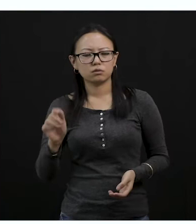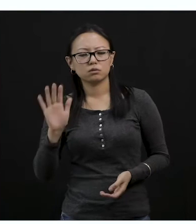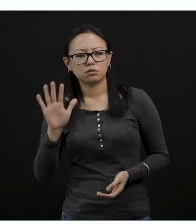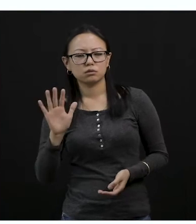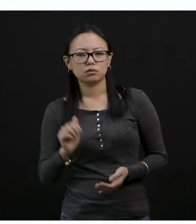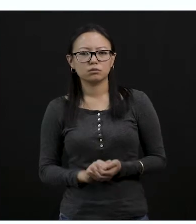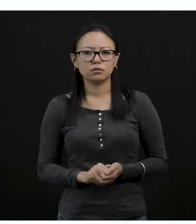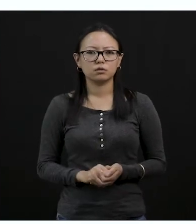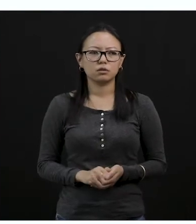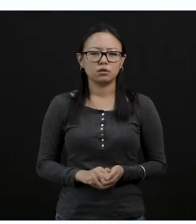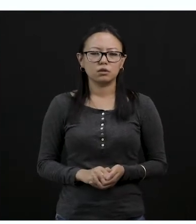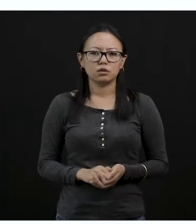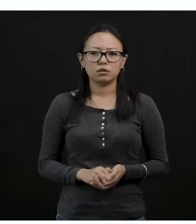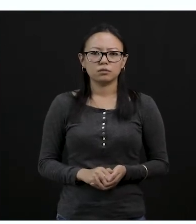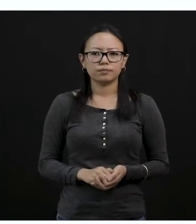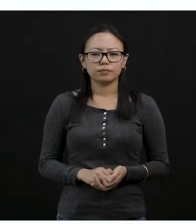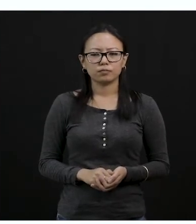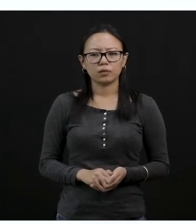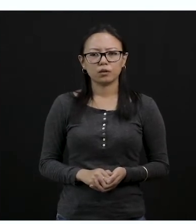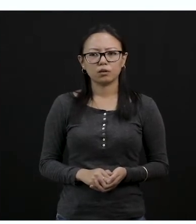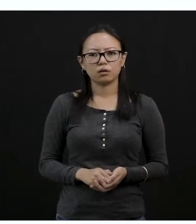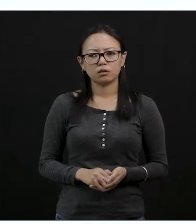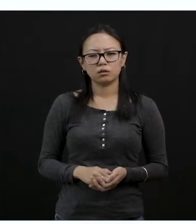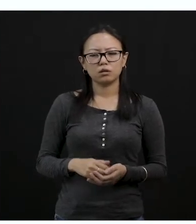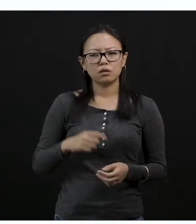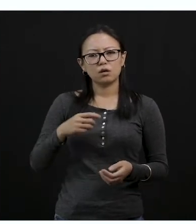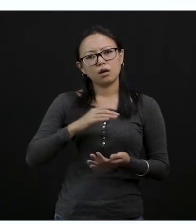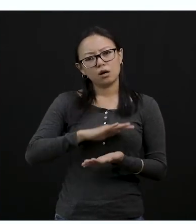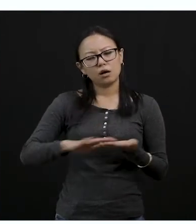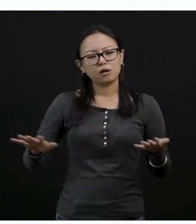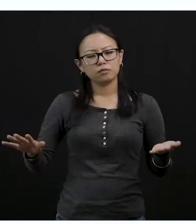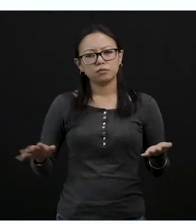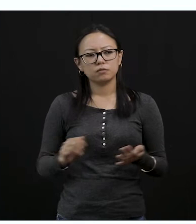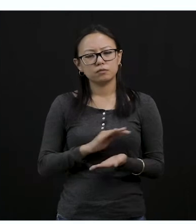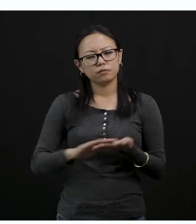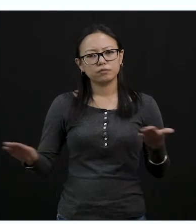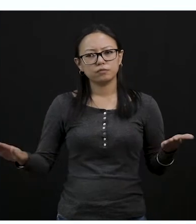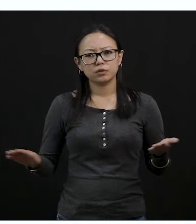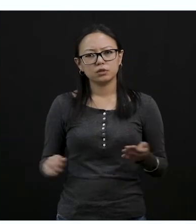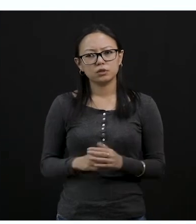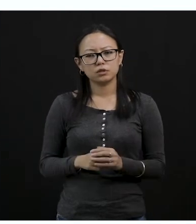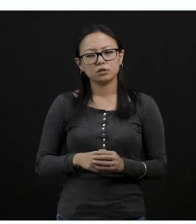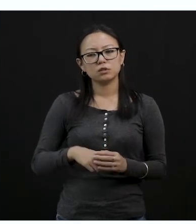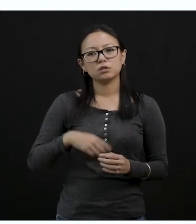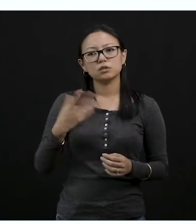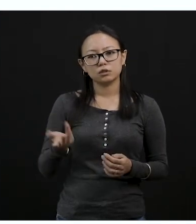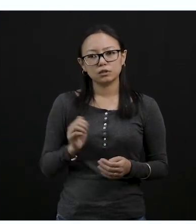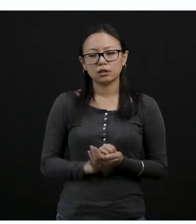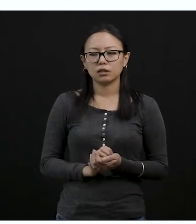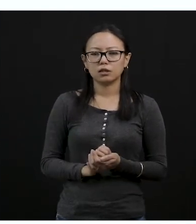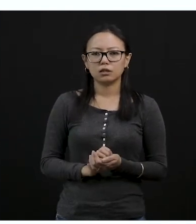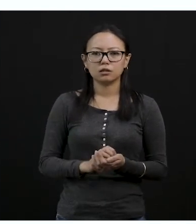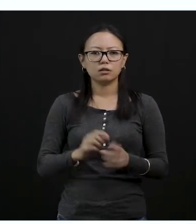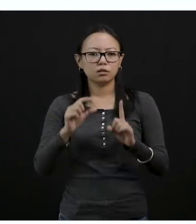and after selecting all the letters according to the country and according to the state, we use pin code. Okay, there